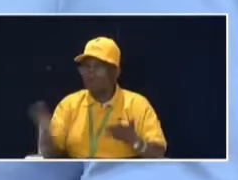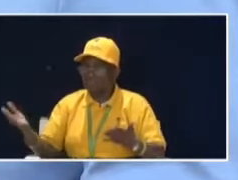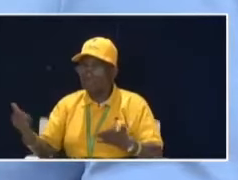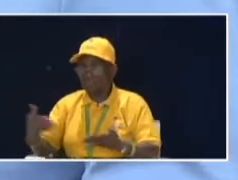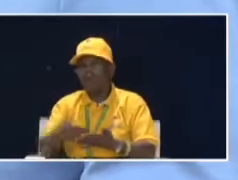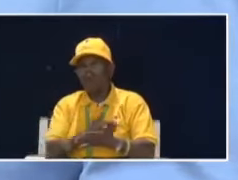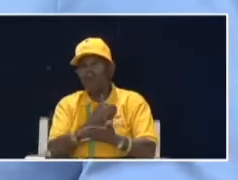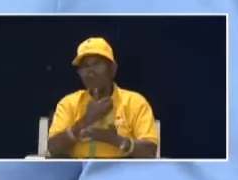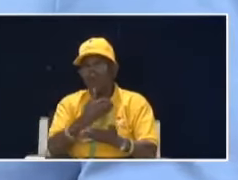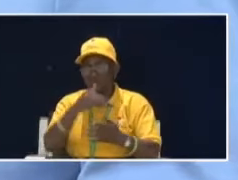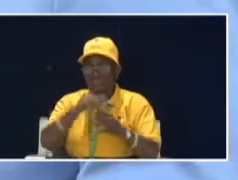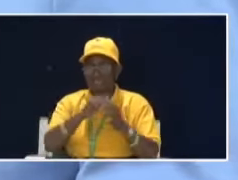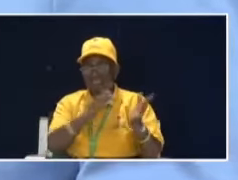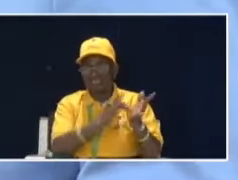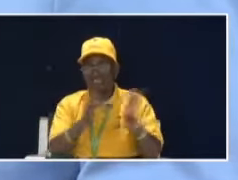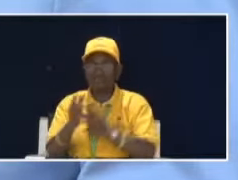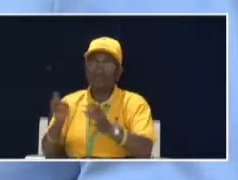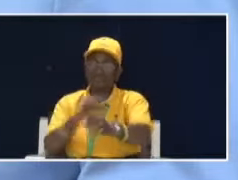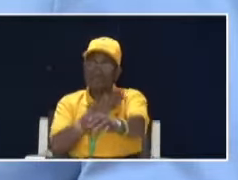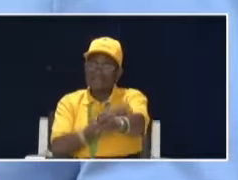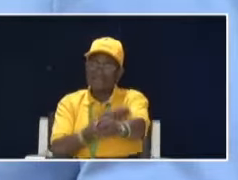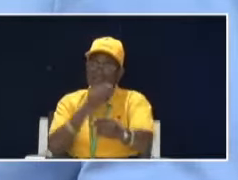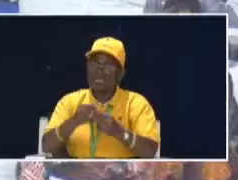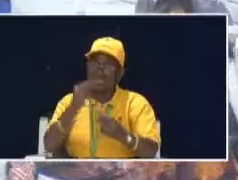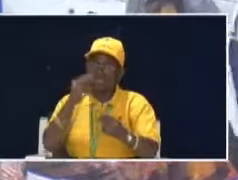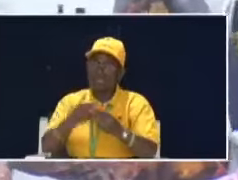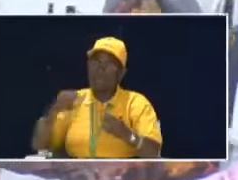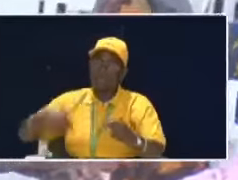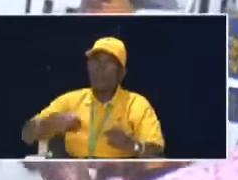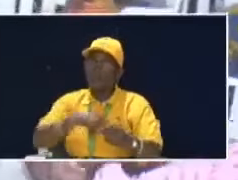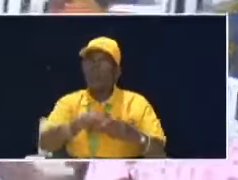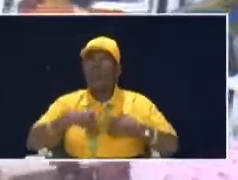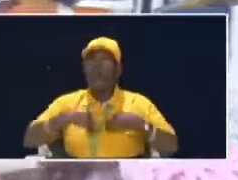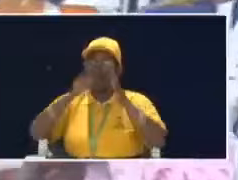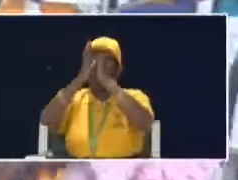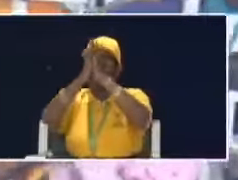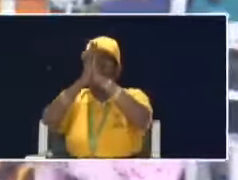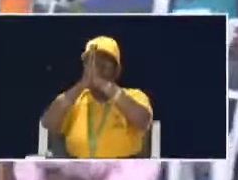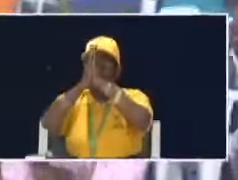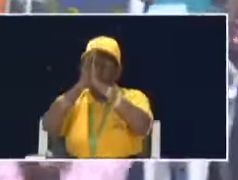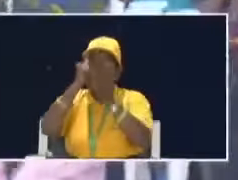In Jesus' mighty name, we have prayed.